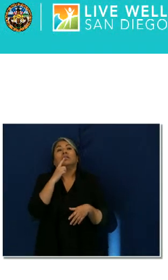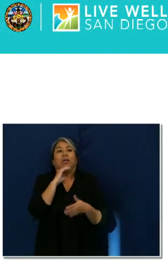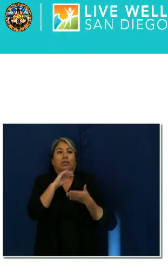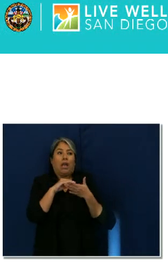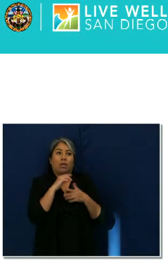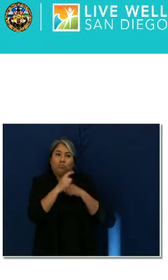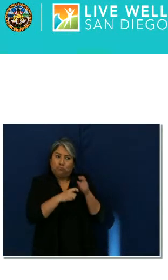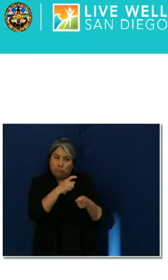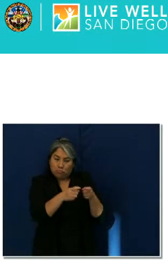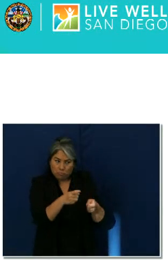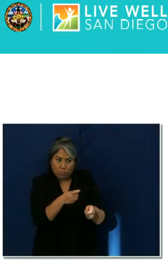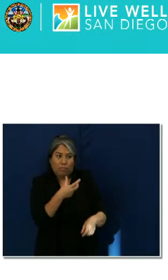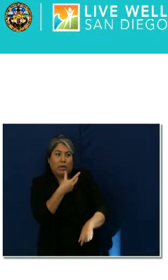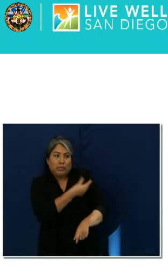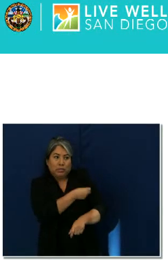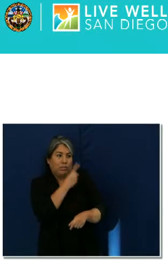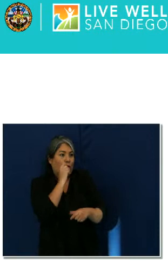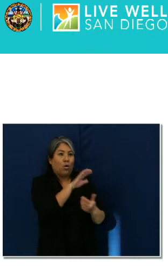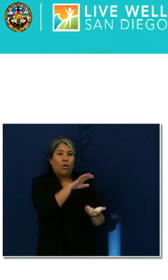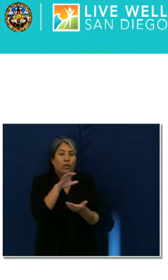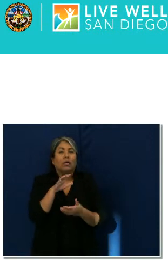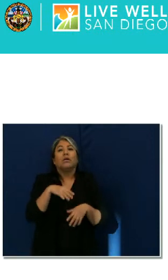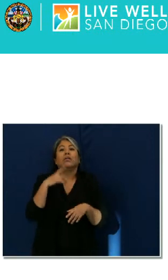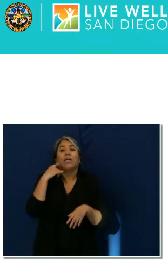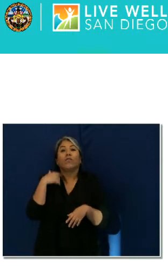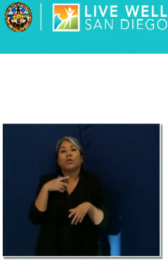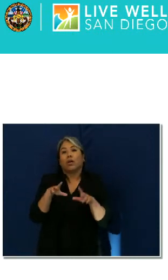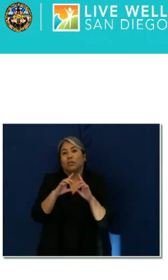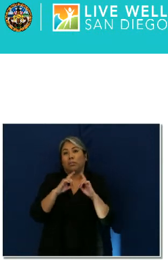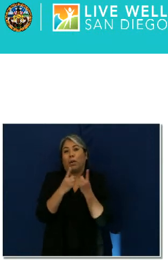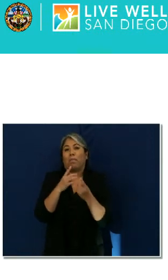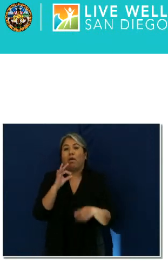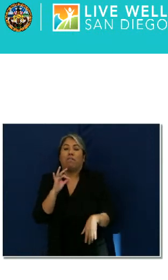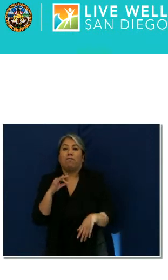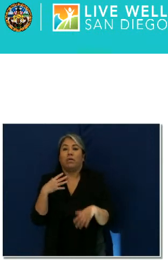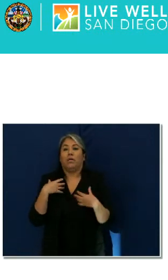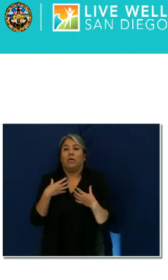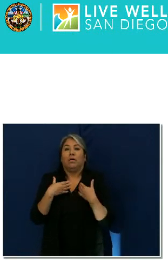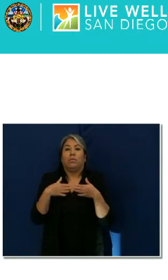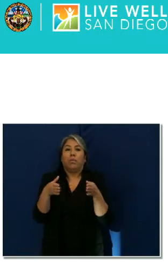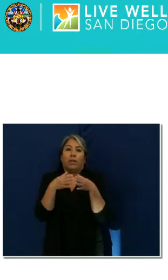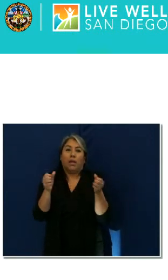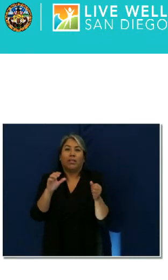vaccine doses to the California Department of Public Health, also known as CDPH.